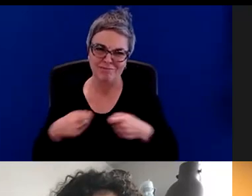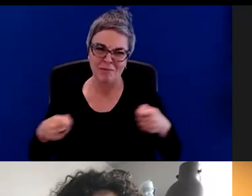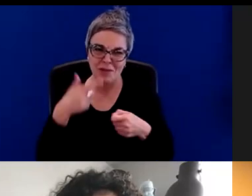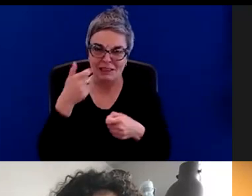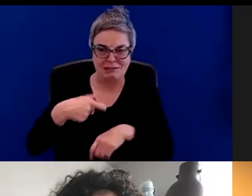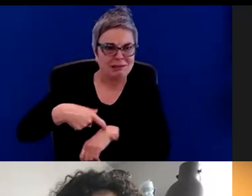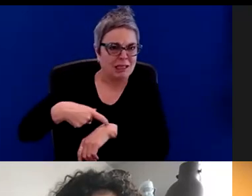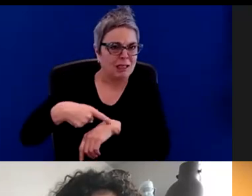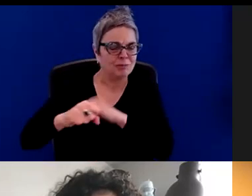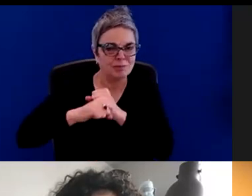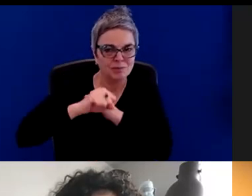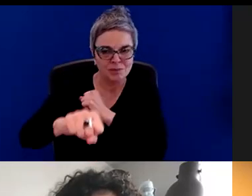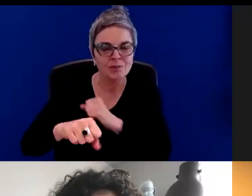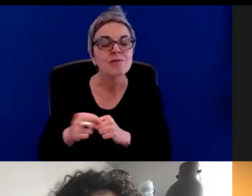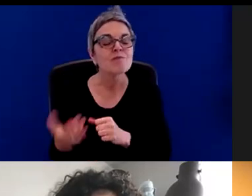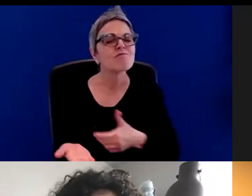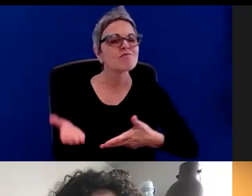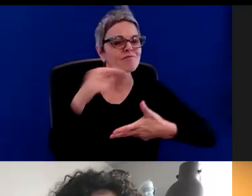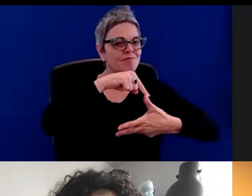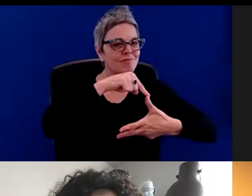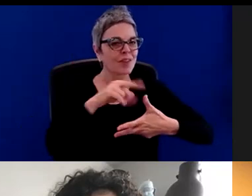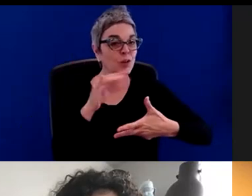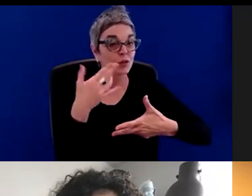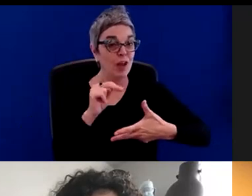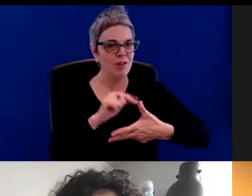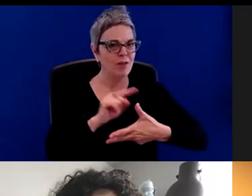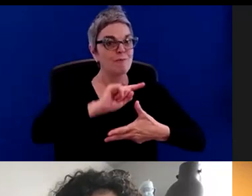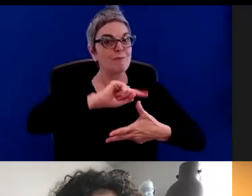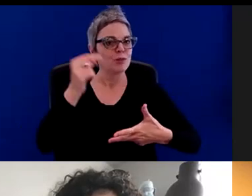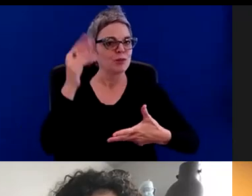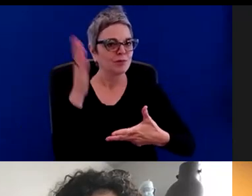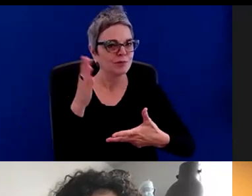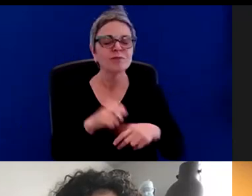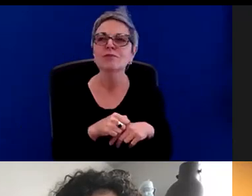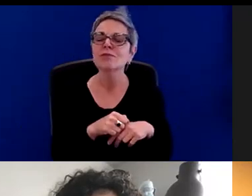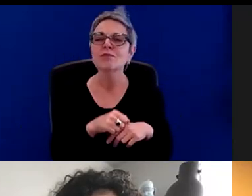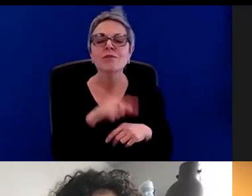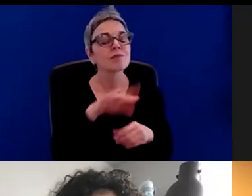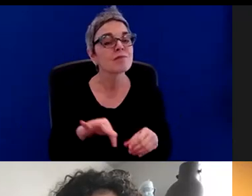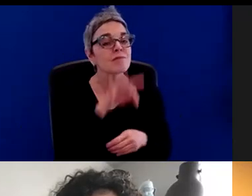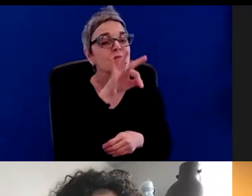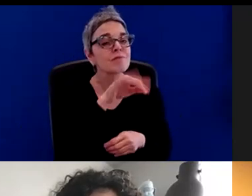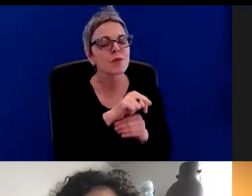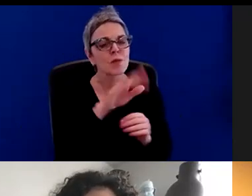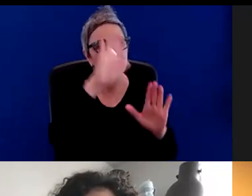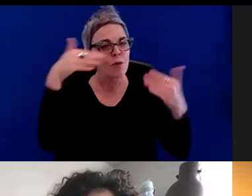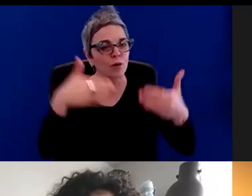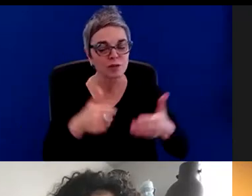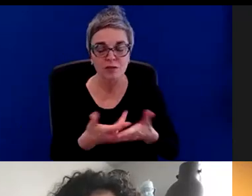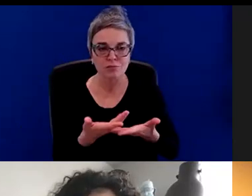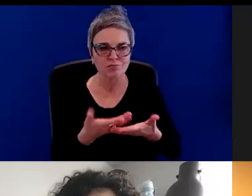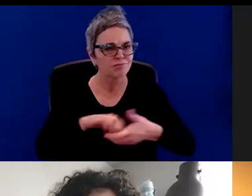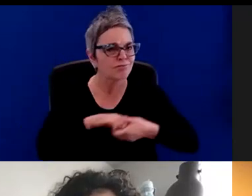during that first session back in January. I think the spirit of this talk was really centered around collaborative knowledge sharing